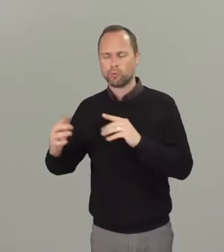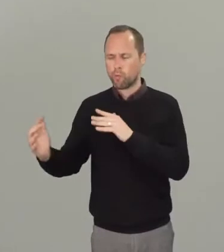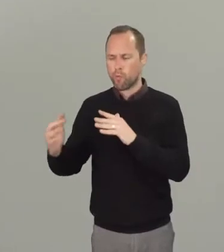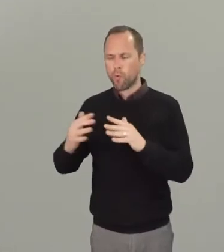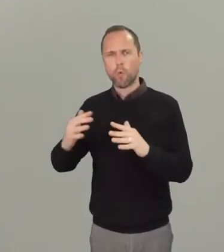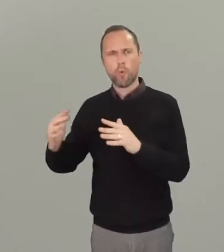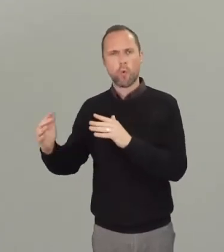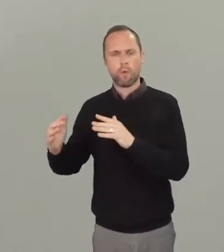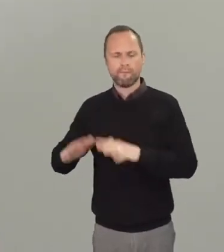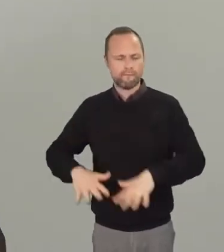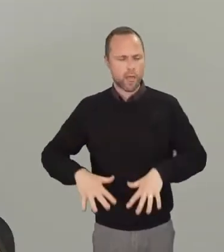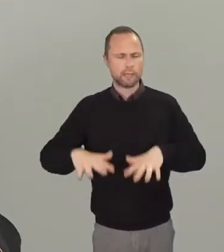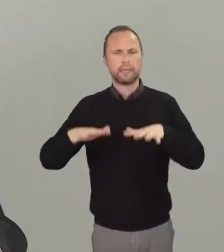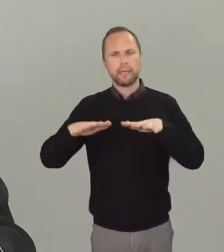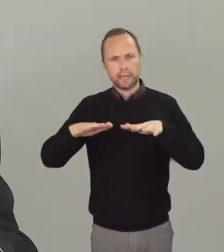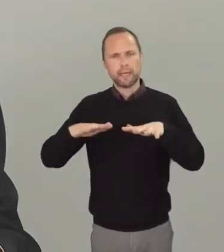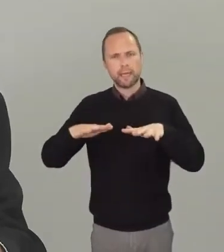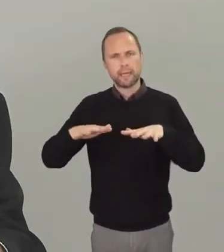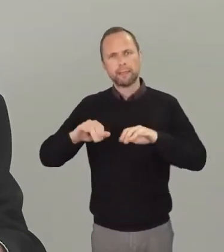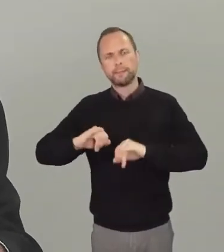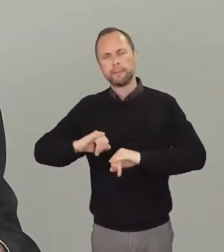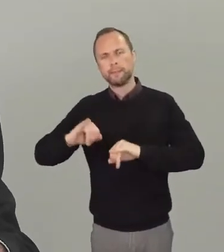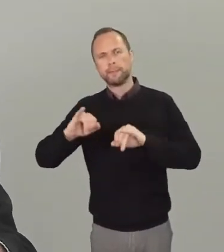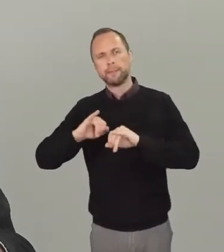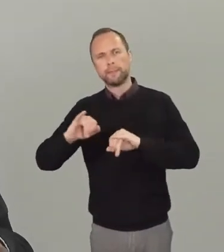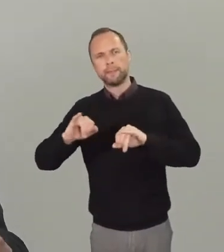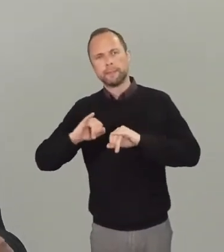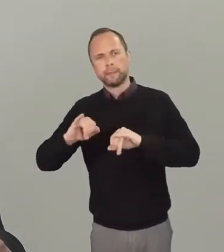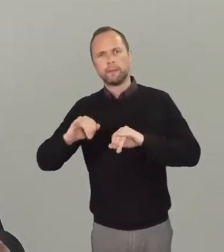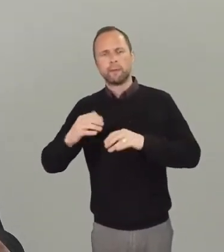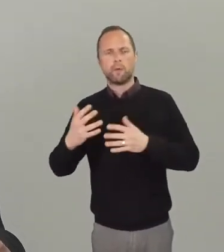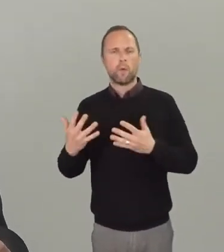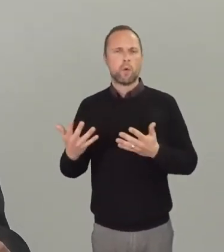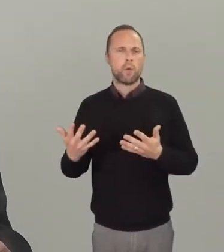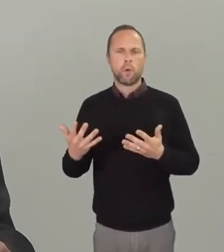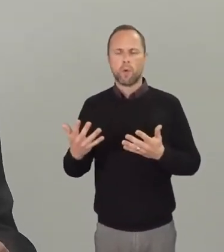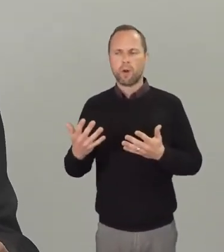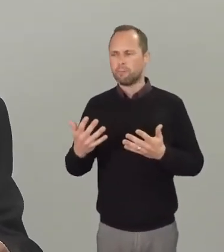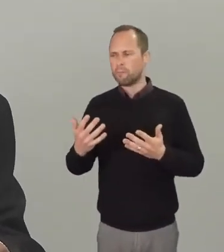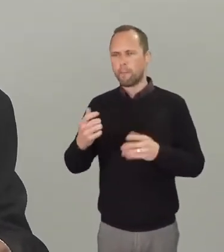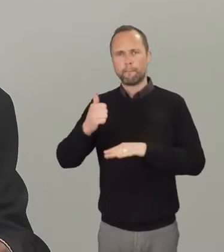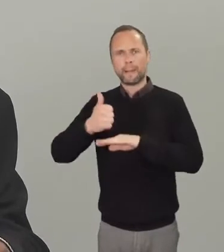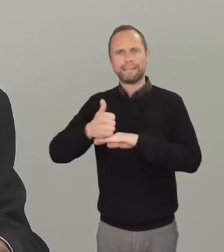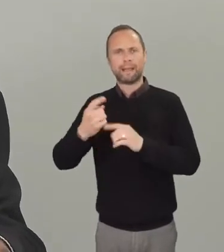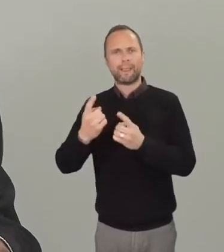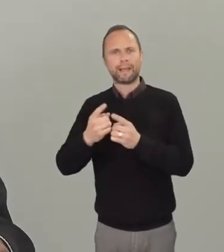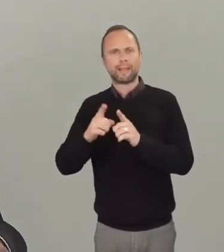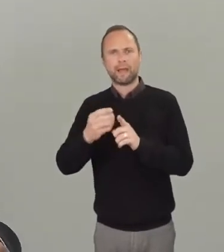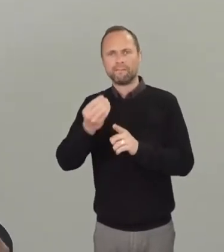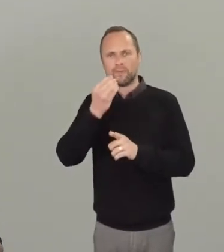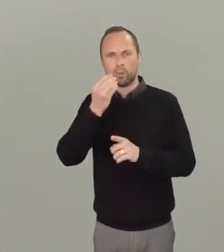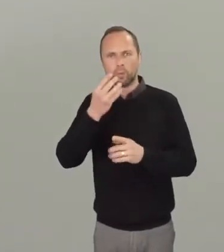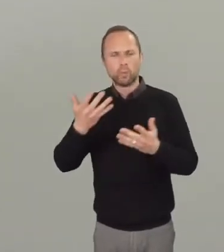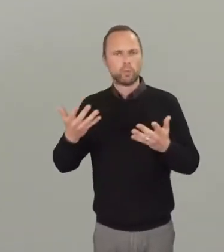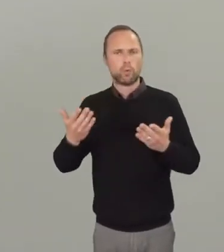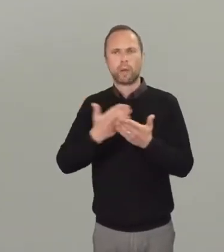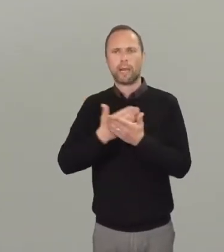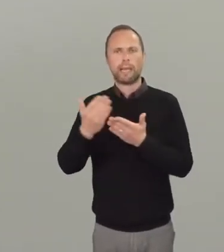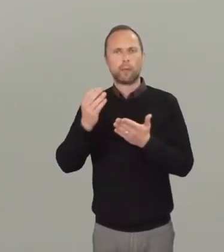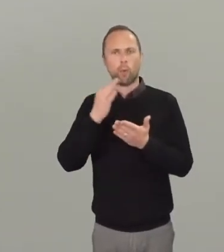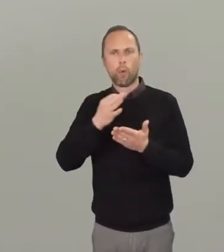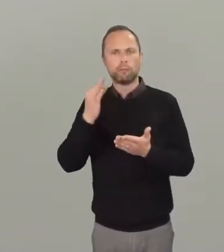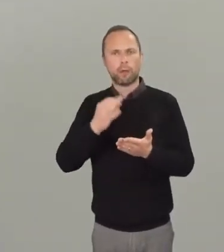war, flooding, or the lack of life's basics like food and clean